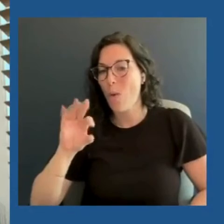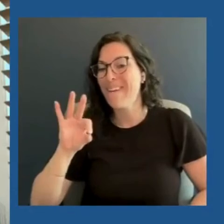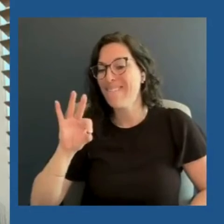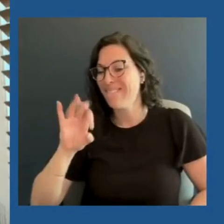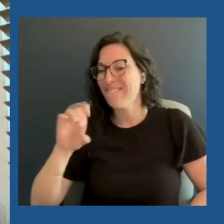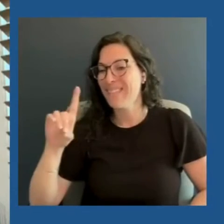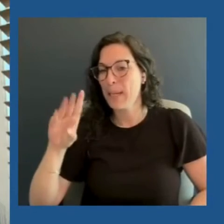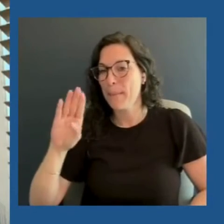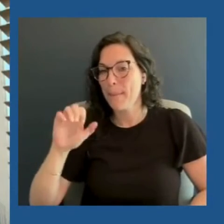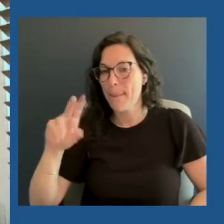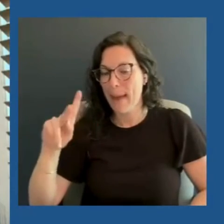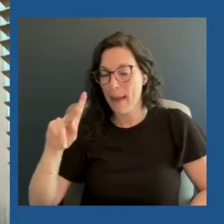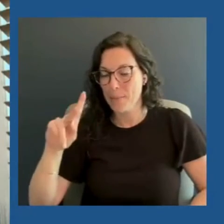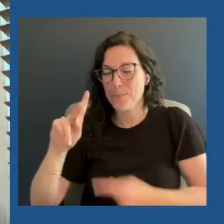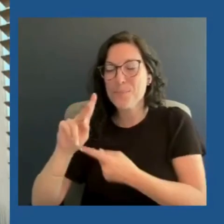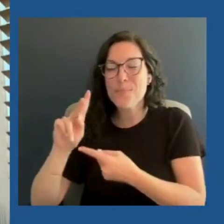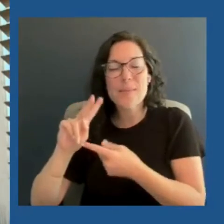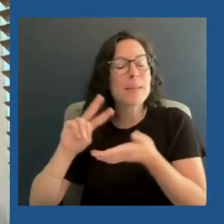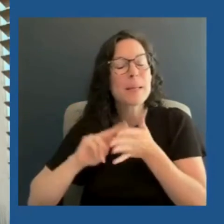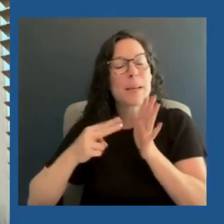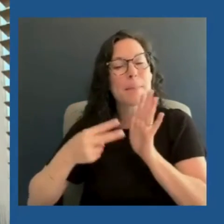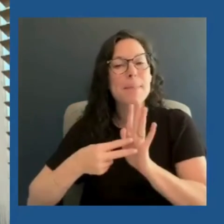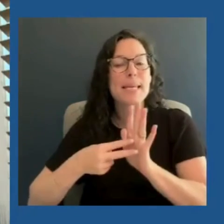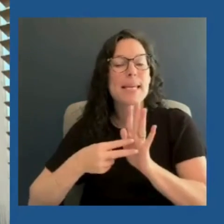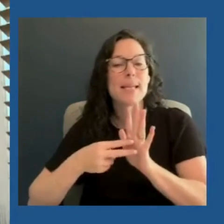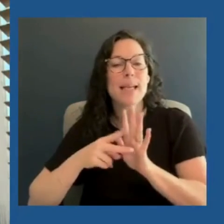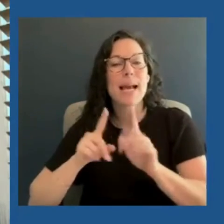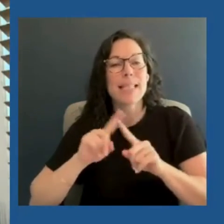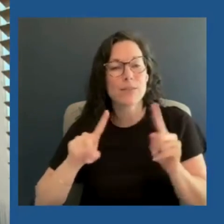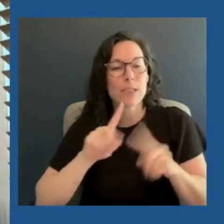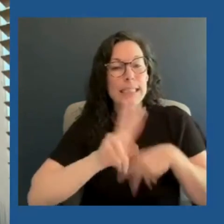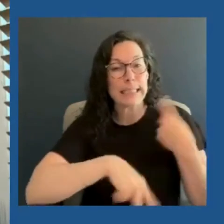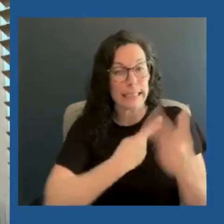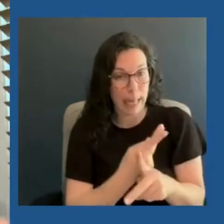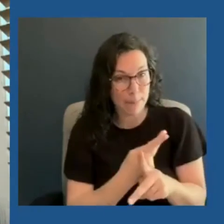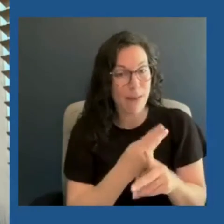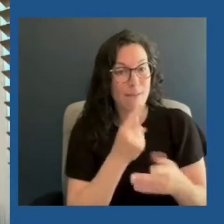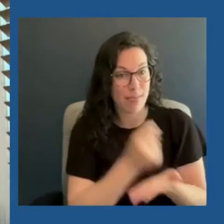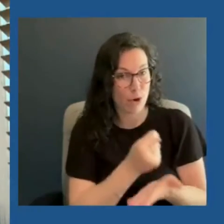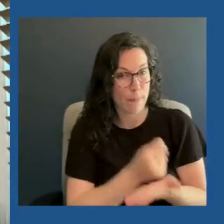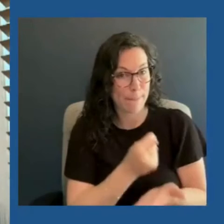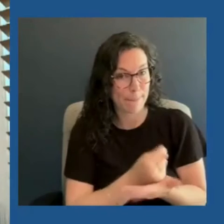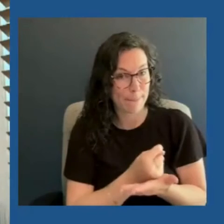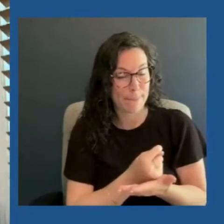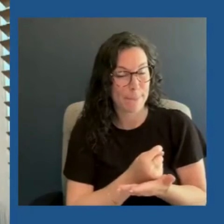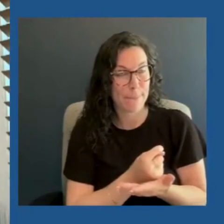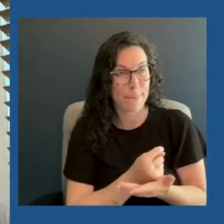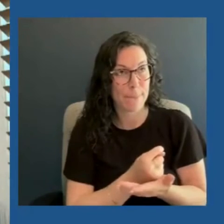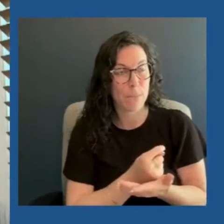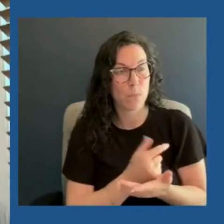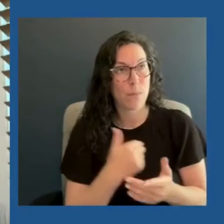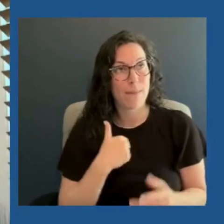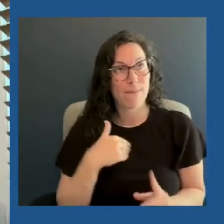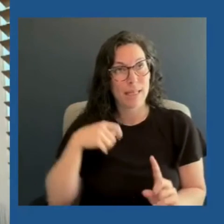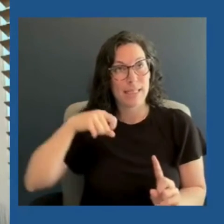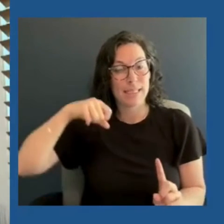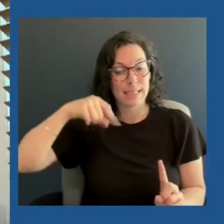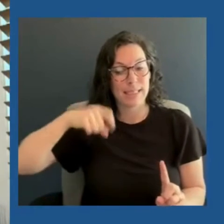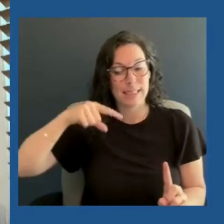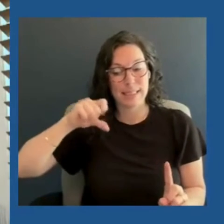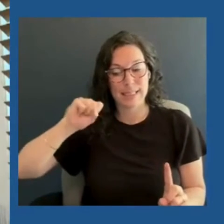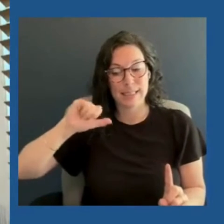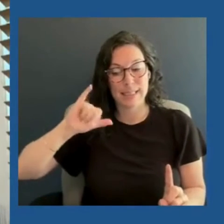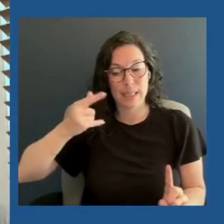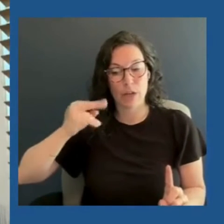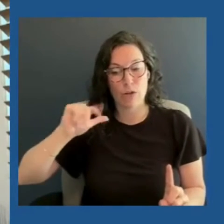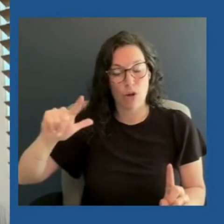it refers to a different class of therapies where signals that reflect brain activity, these